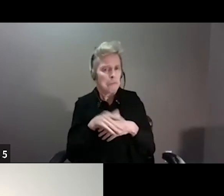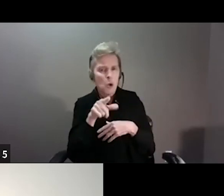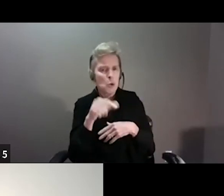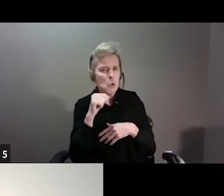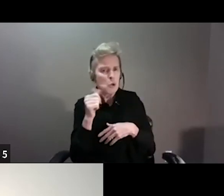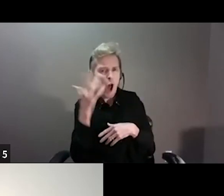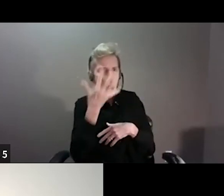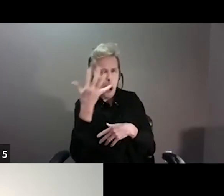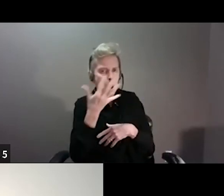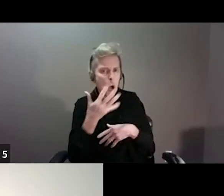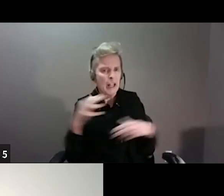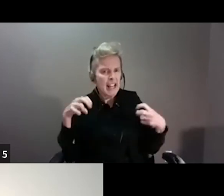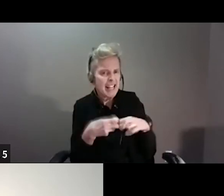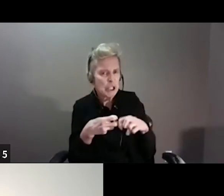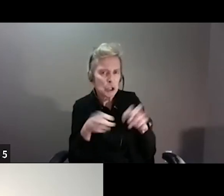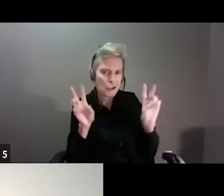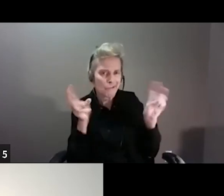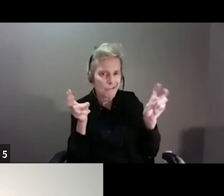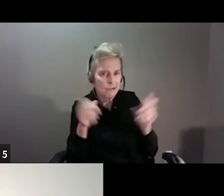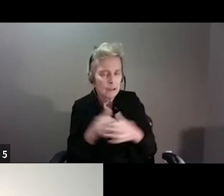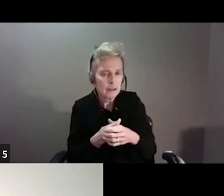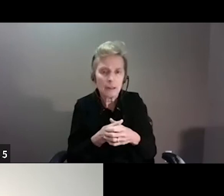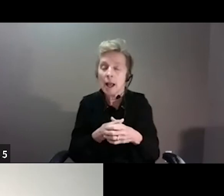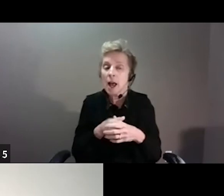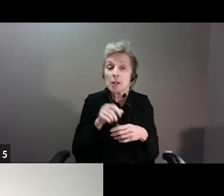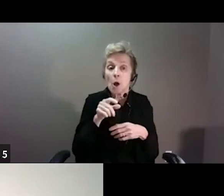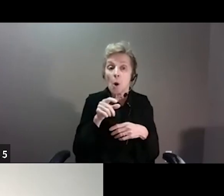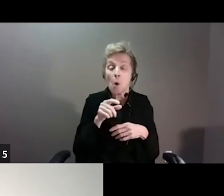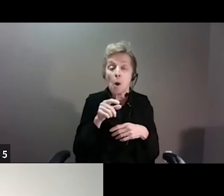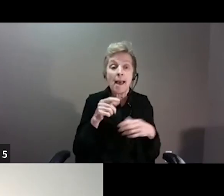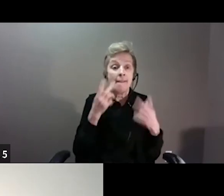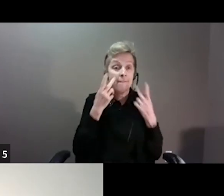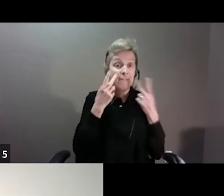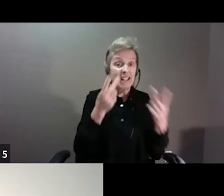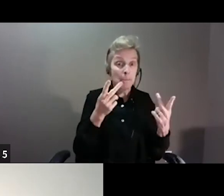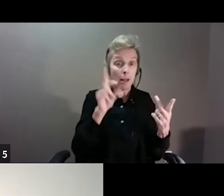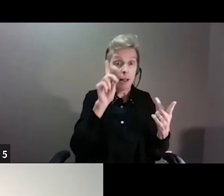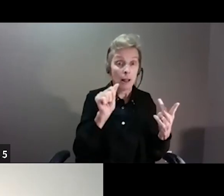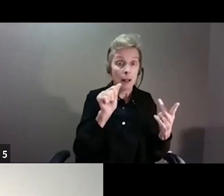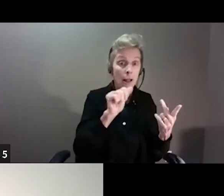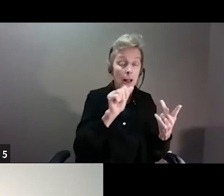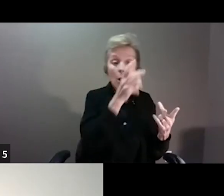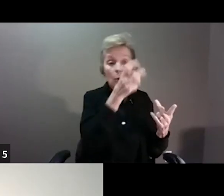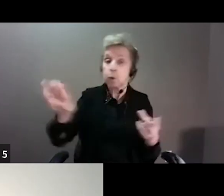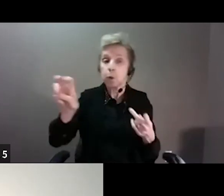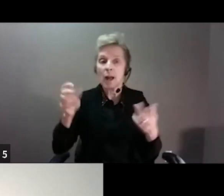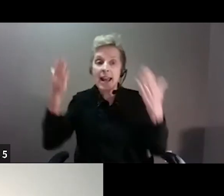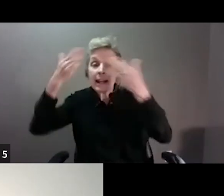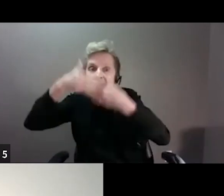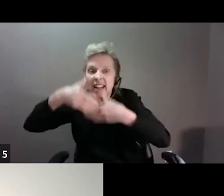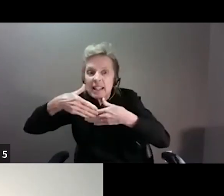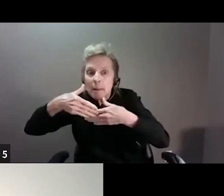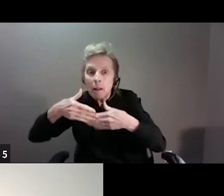person's interested in your thoughts about switching from visible to invisible. Yeah, like I said, it was I never